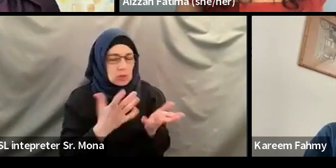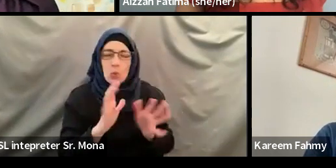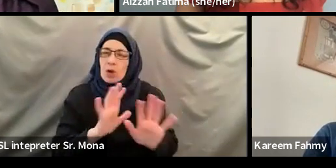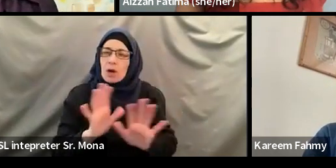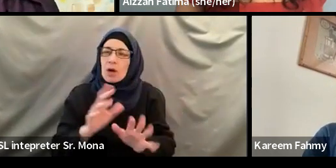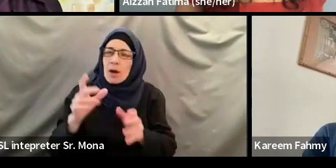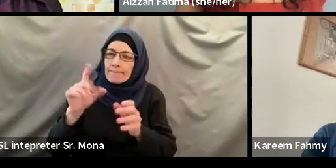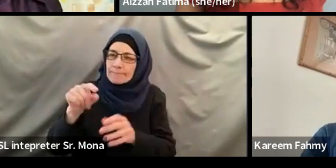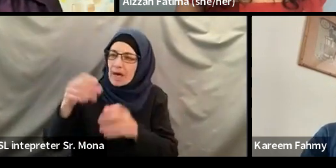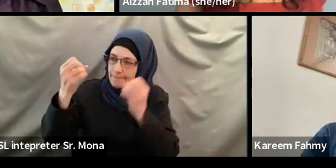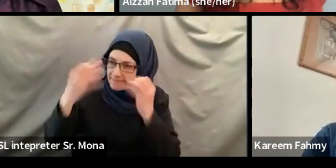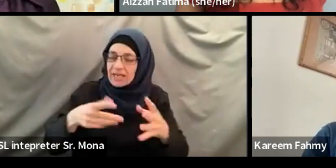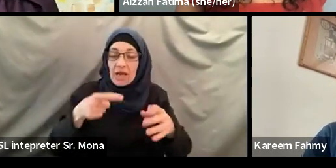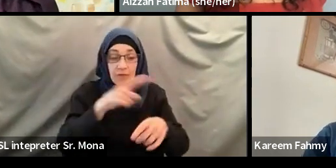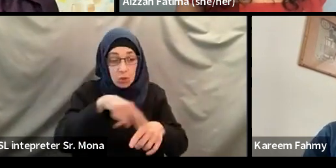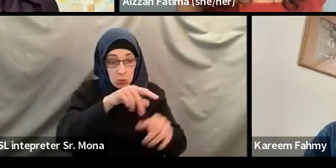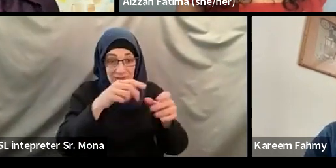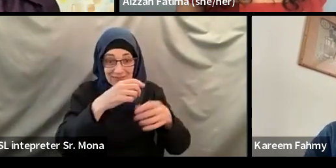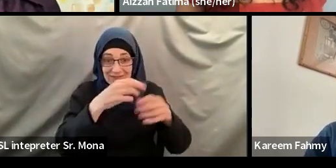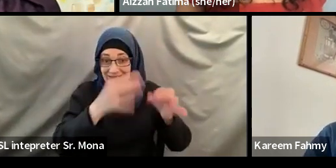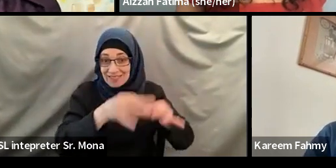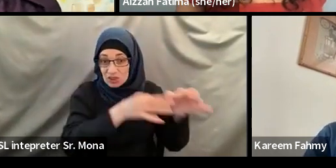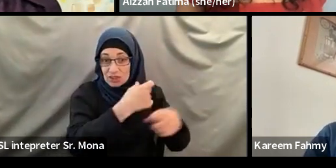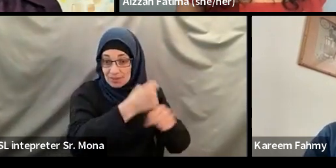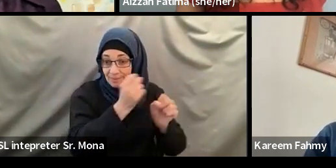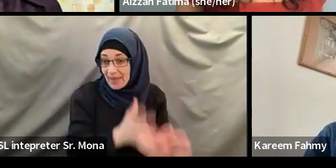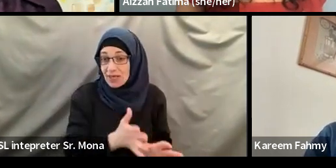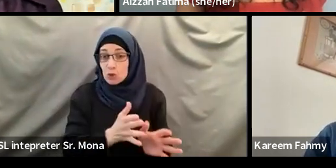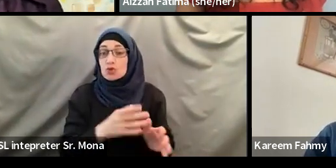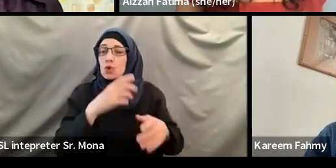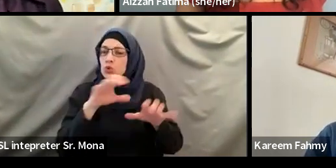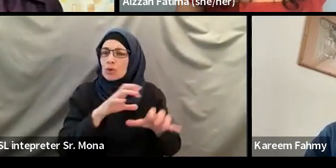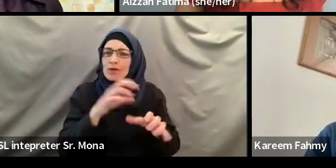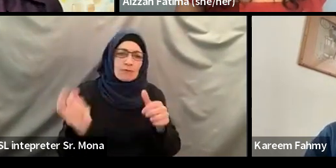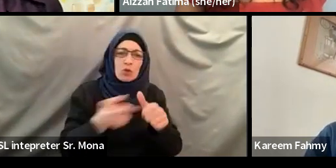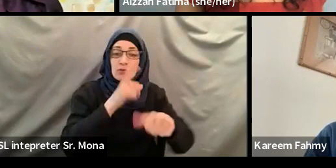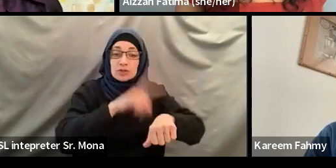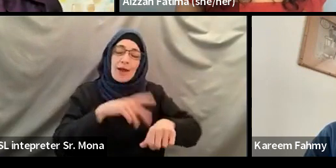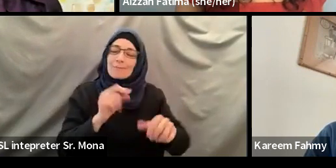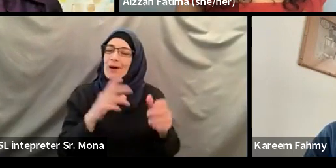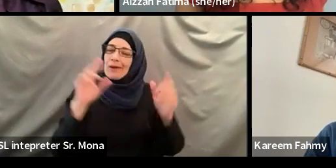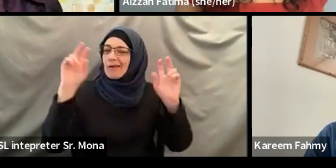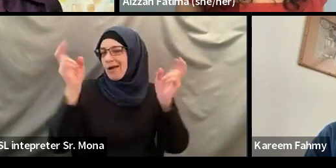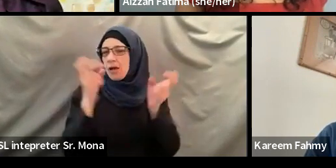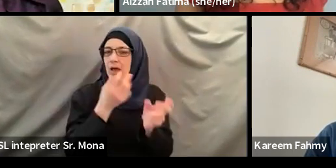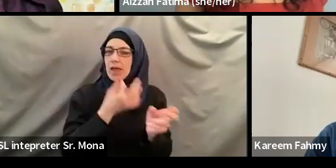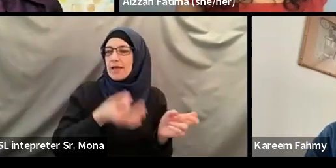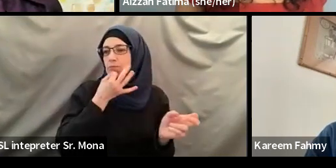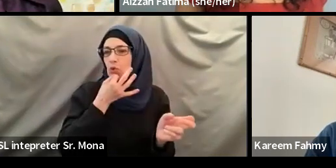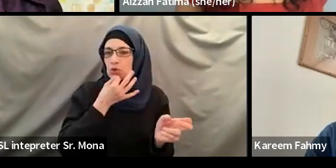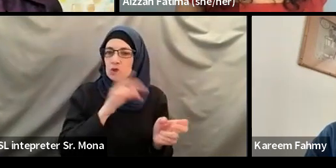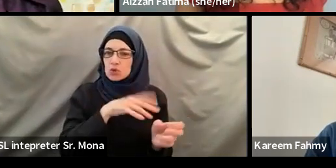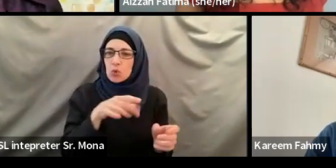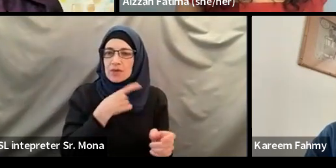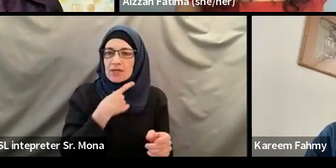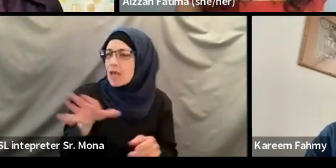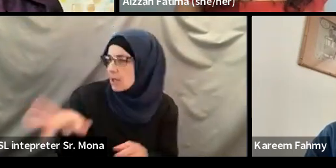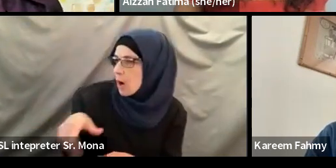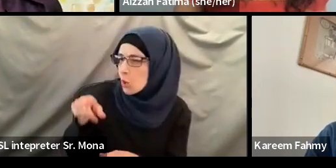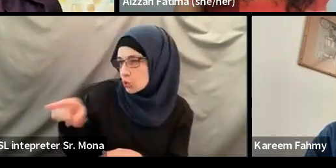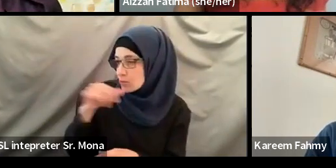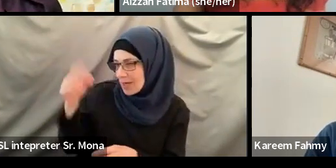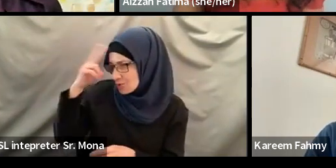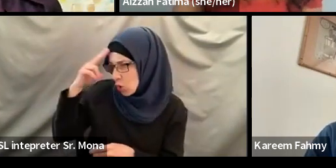decision makers who are doing this for the first time, but they are the experts, are the ones telling you that like, actually you're not Saudi, even though you were born and raised there, right?